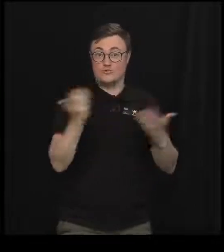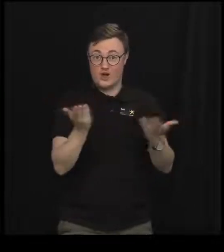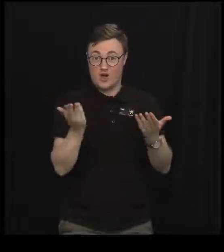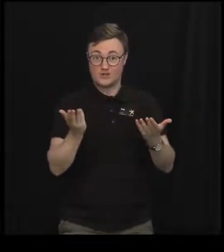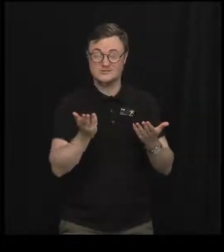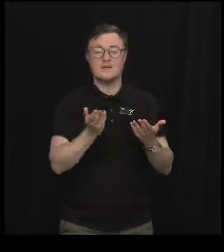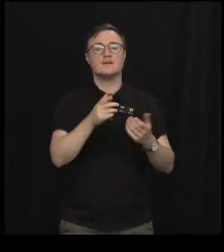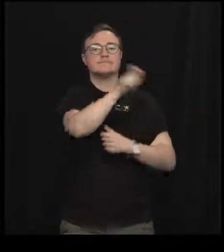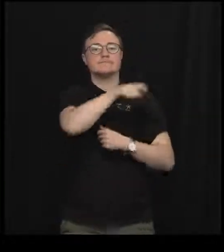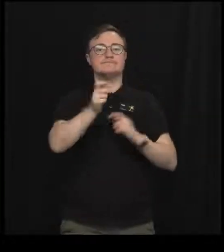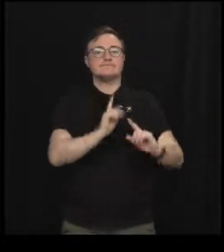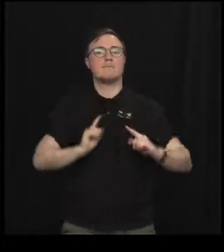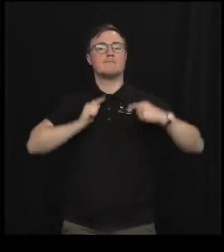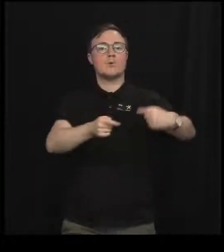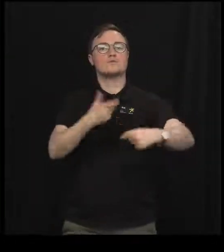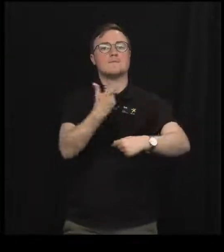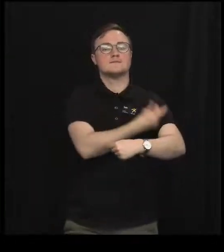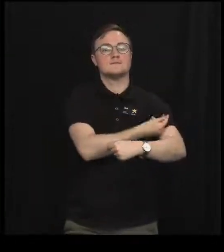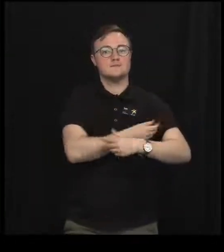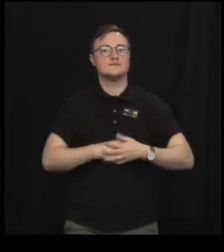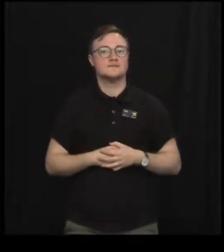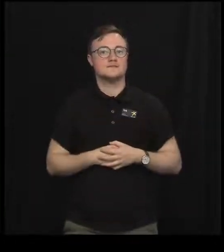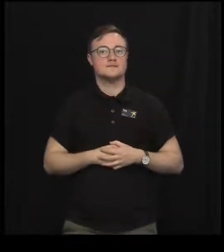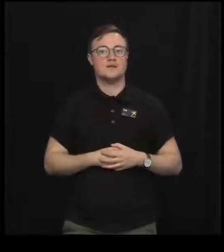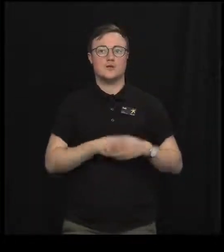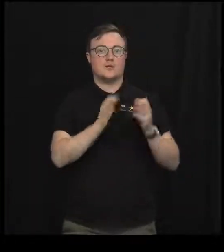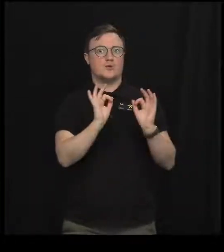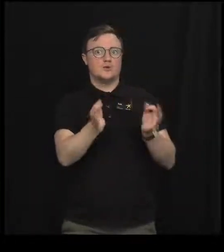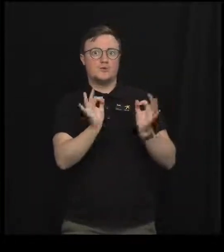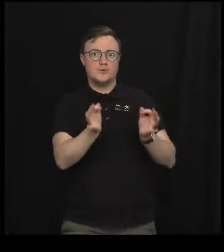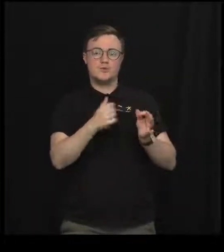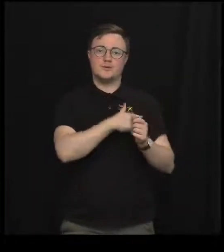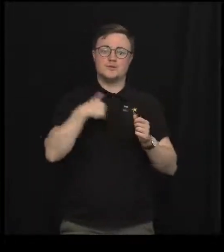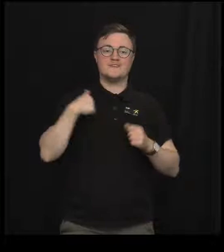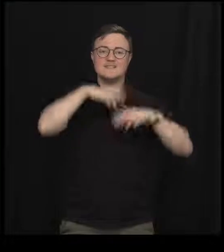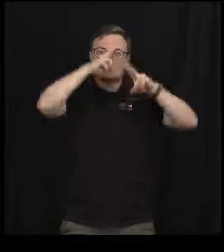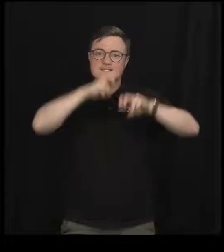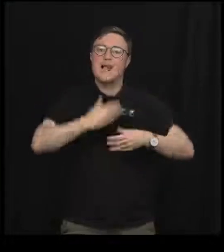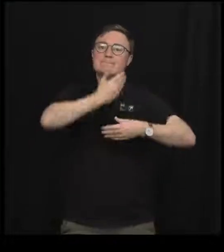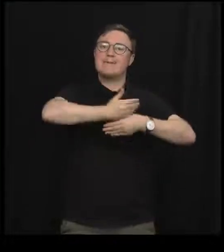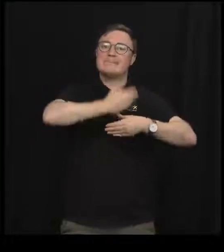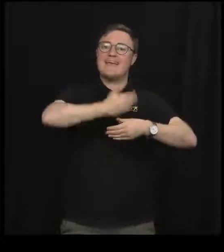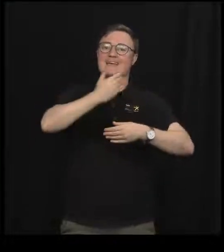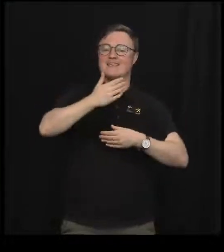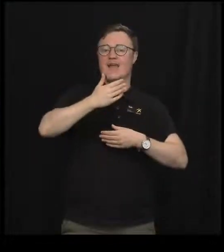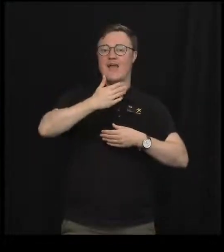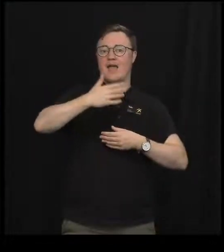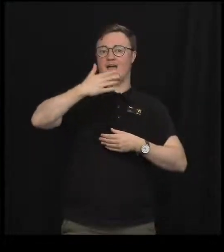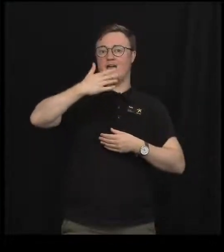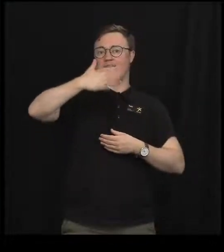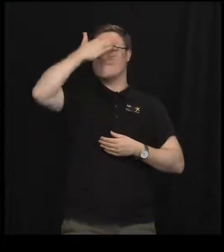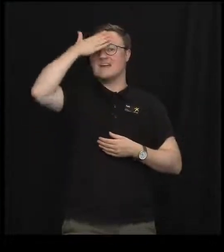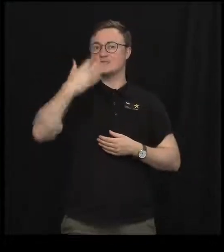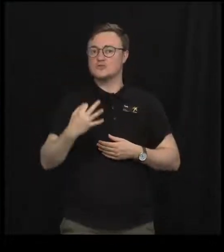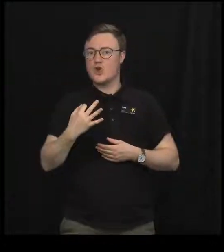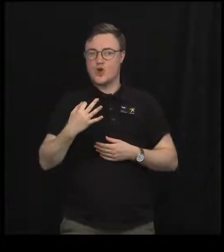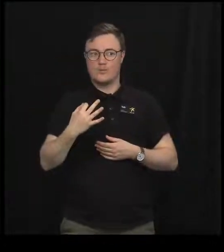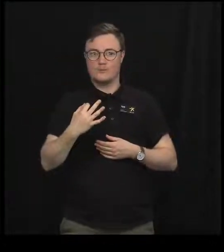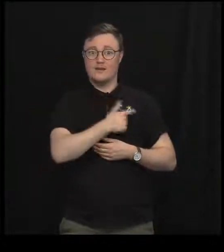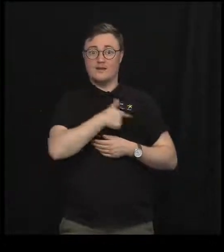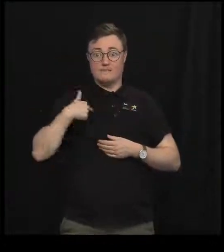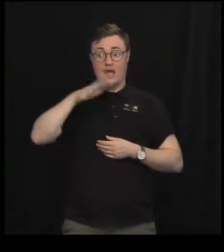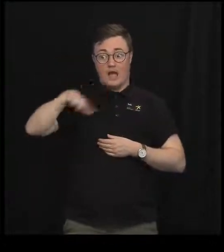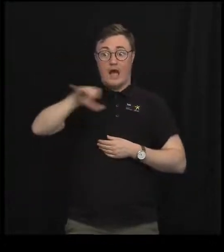growing everywhere in the world, right? How do we get into behavioral science, trying to understand better where does that come from when we've seen the good that it does